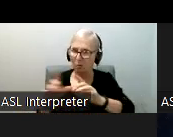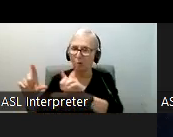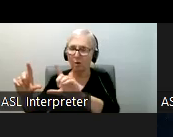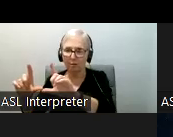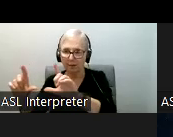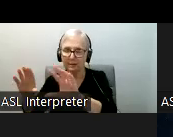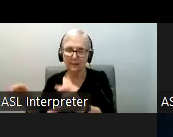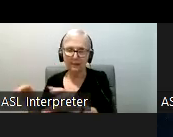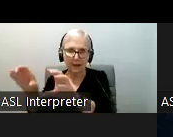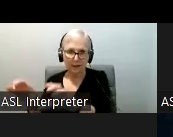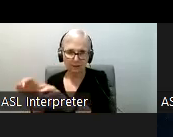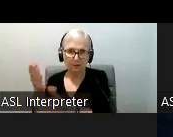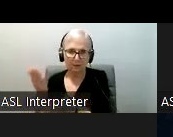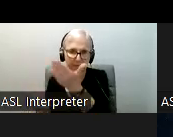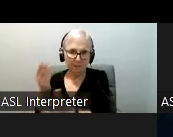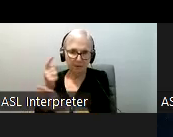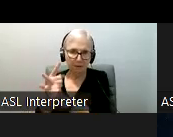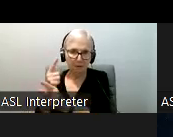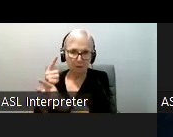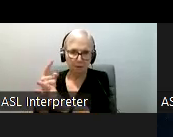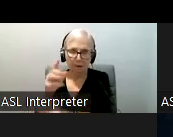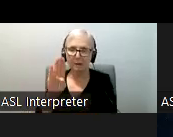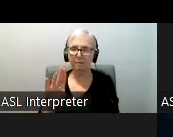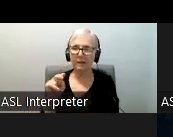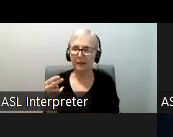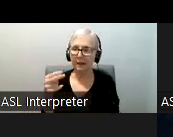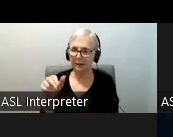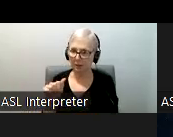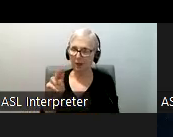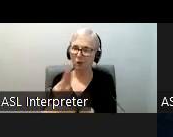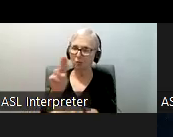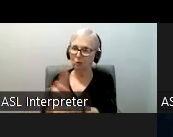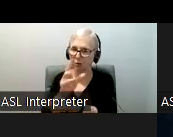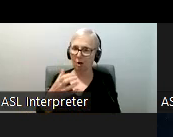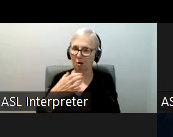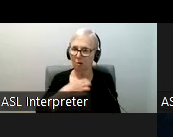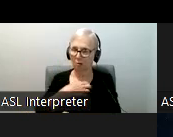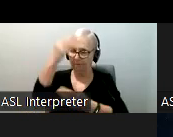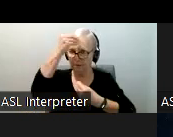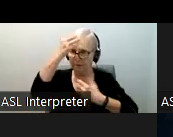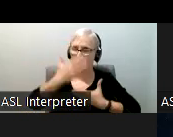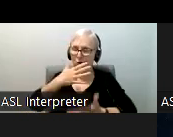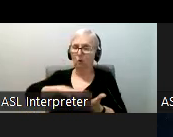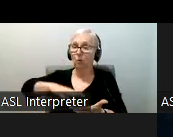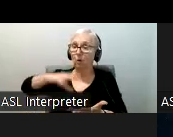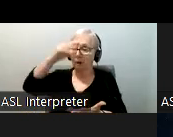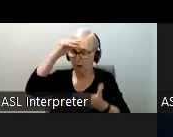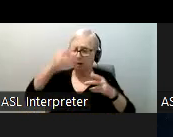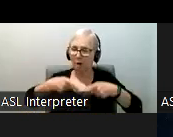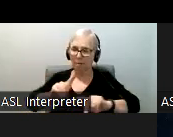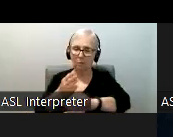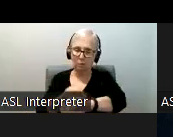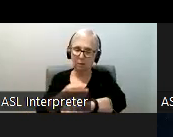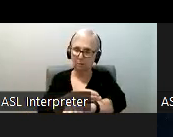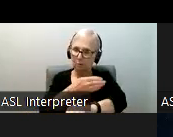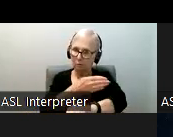that may be appropriate, BHA uses all grievance information to learn about opportunities to improve our